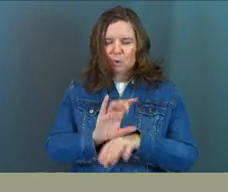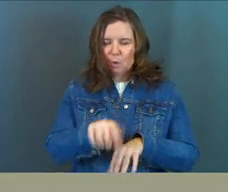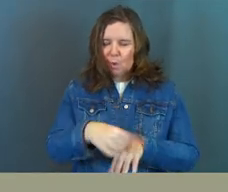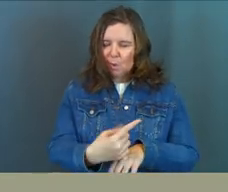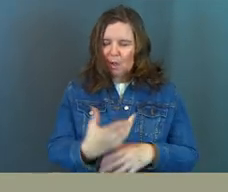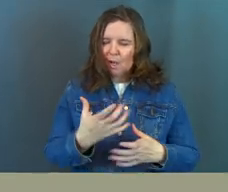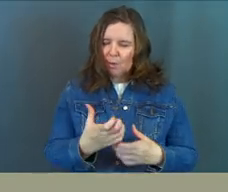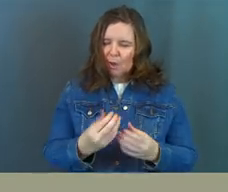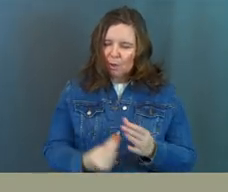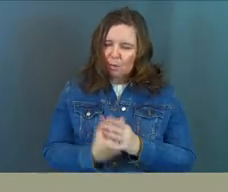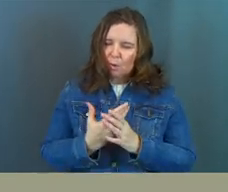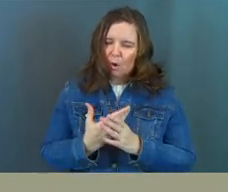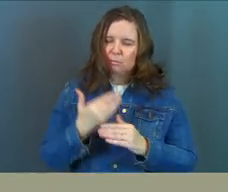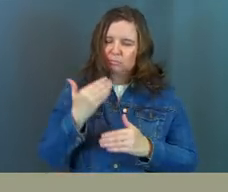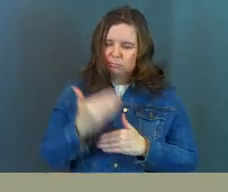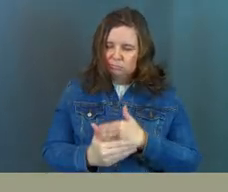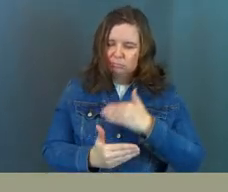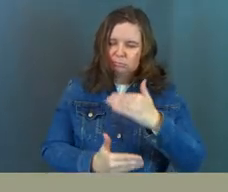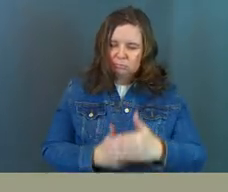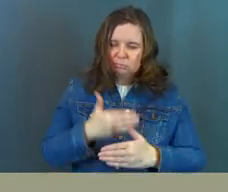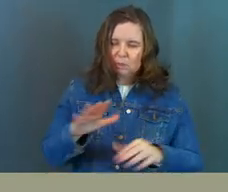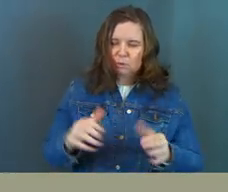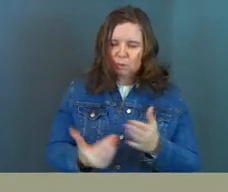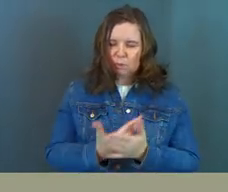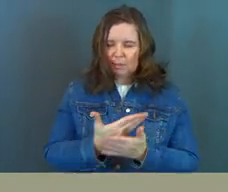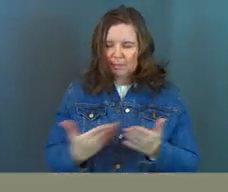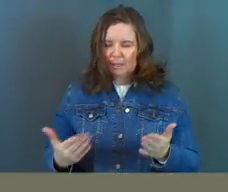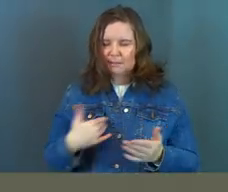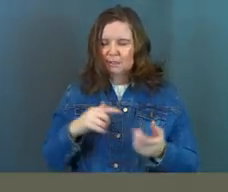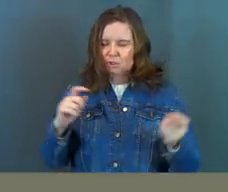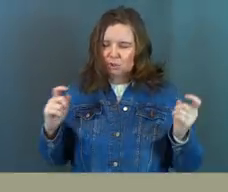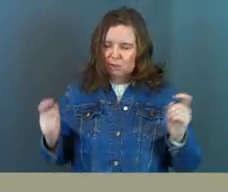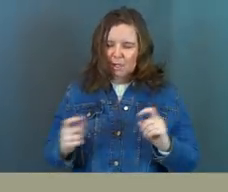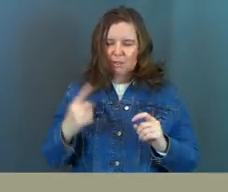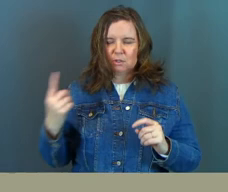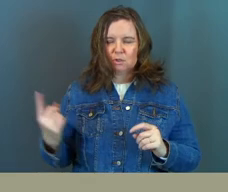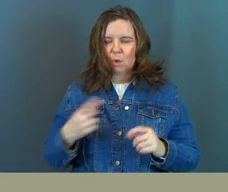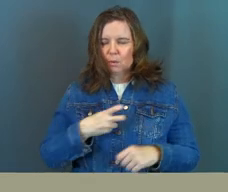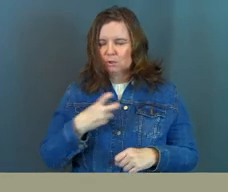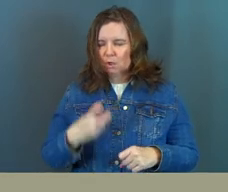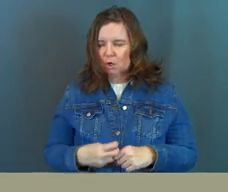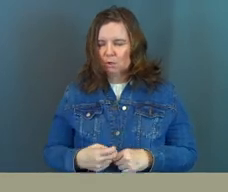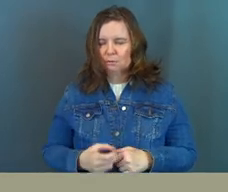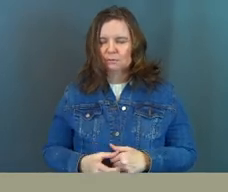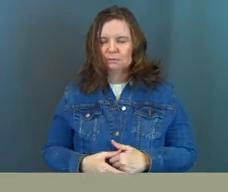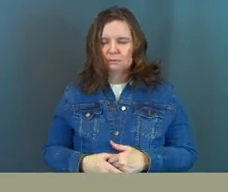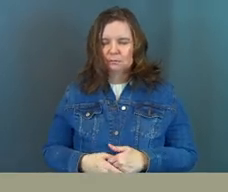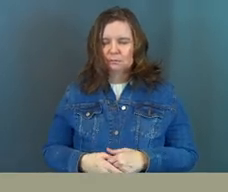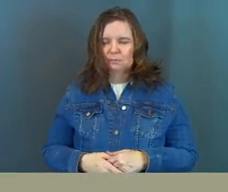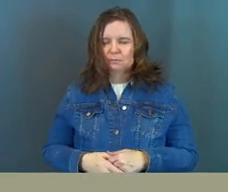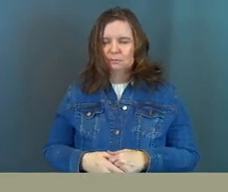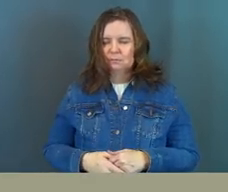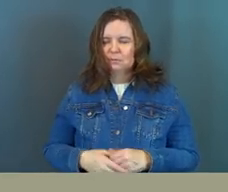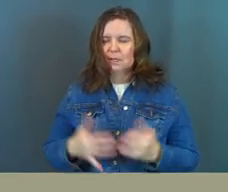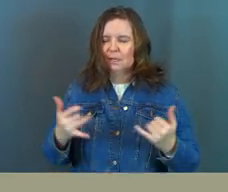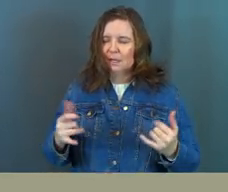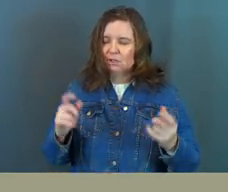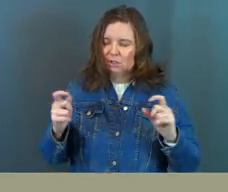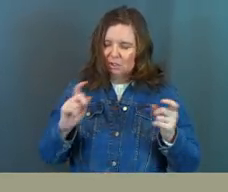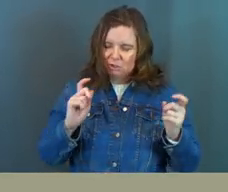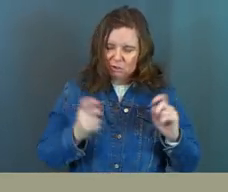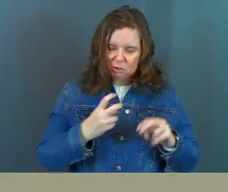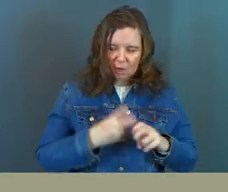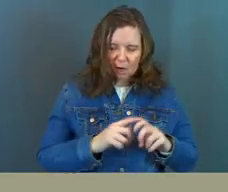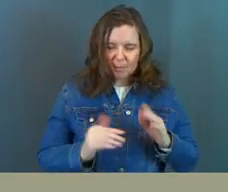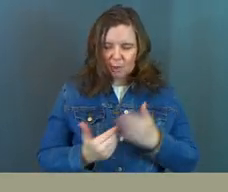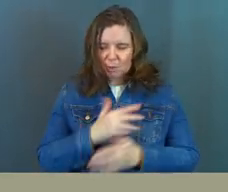Lord. I want to grow, and I want to move forward, and I want to do new things, Lord. And change is always hard. And God, not only is change hard,